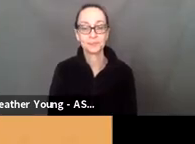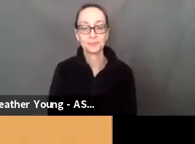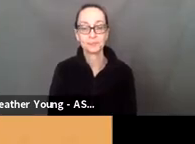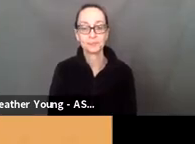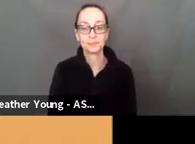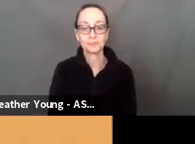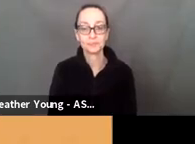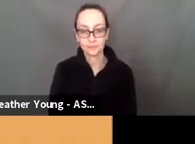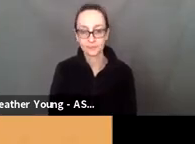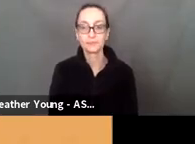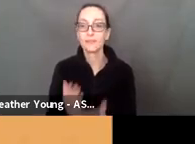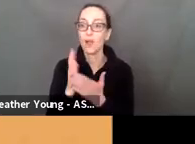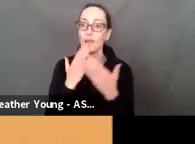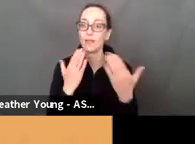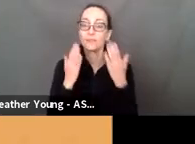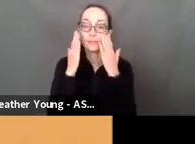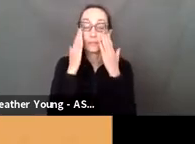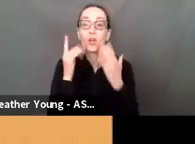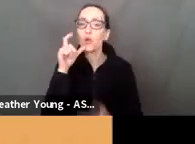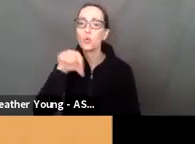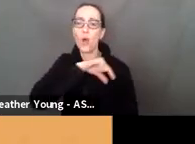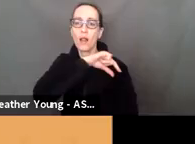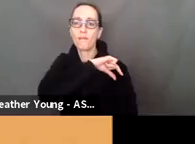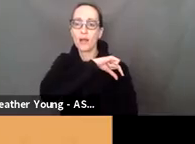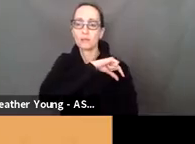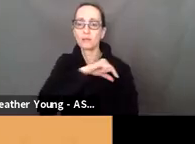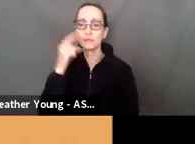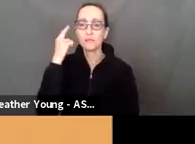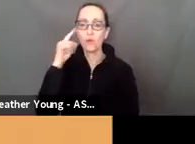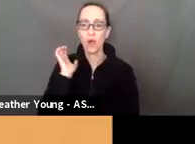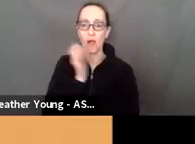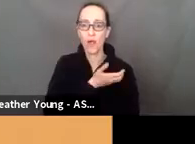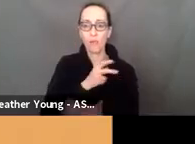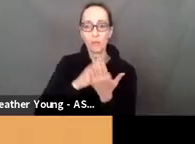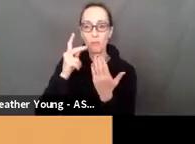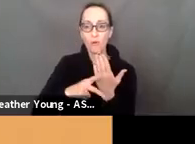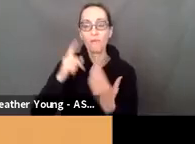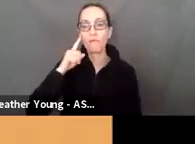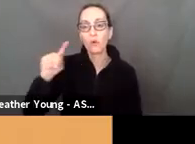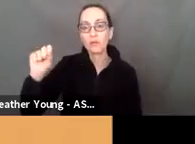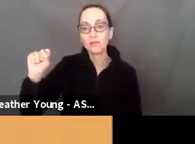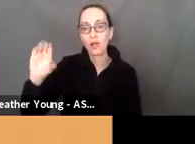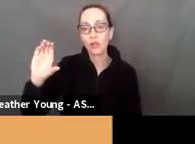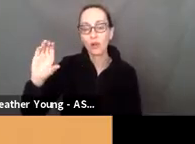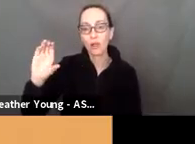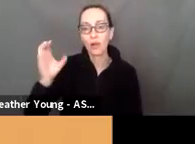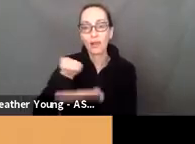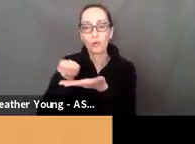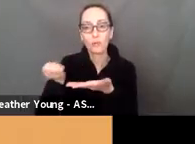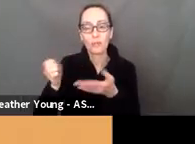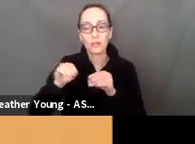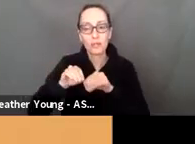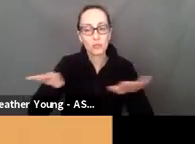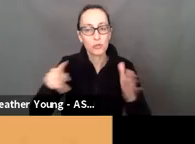All righty, thank you. So who qualifies for our program, for the South Carolina Equipment Distribution Program?